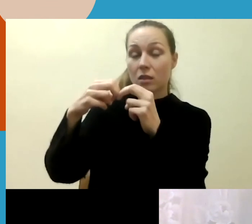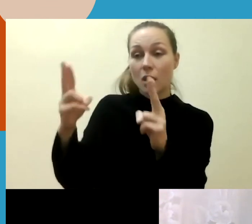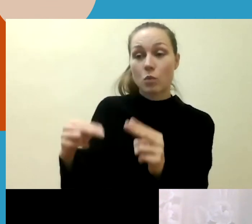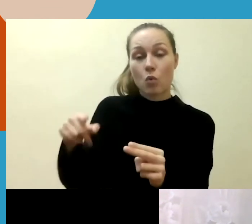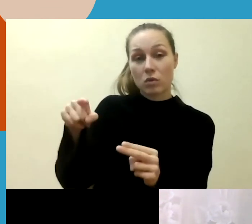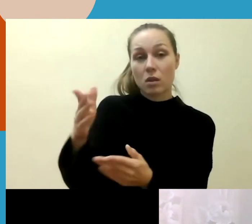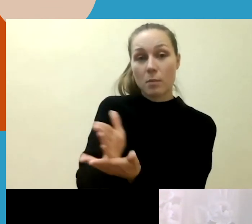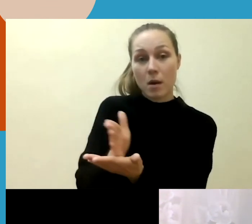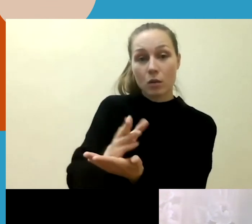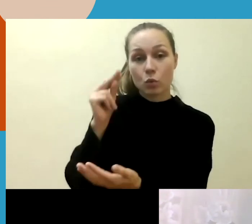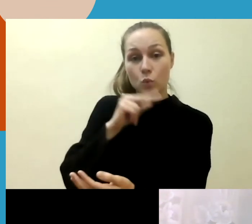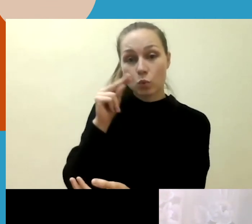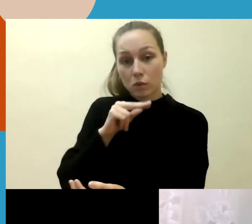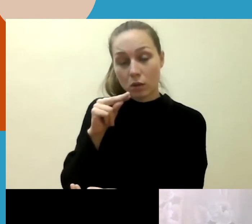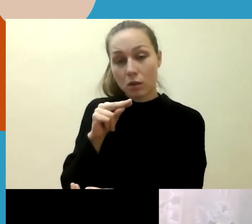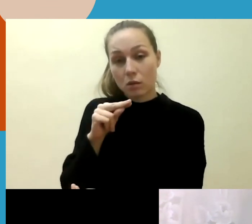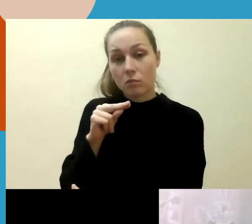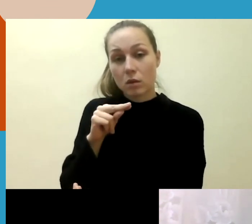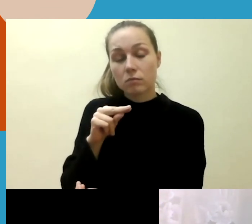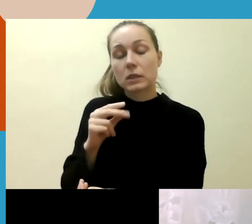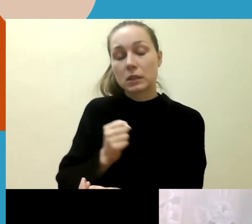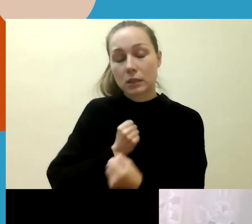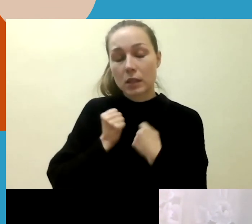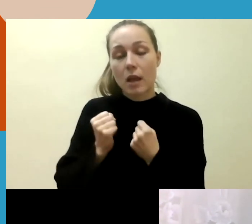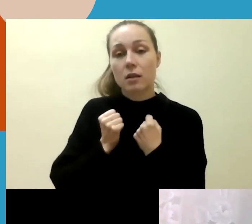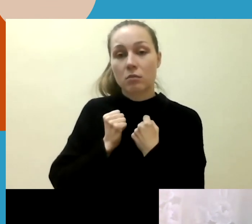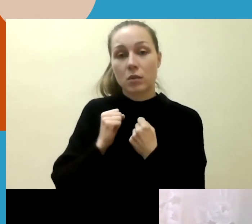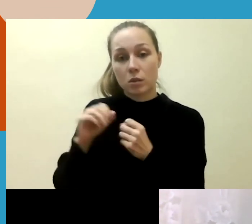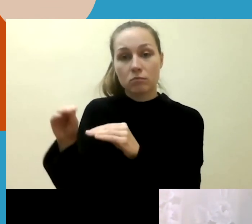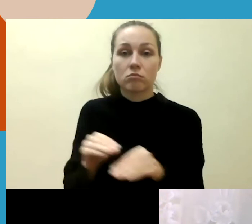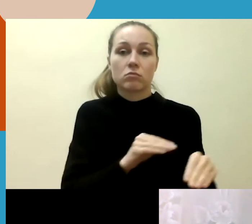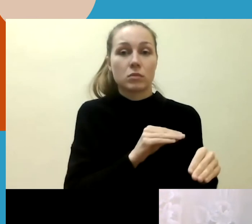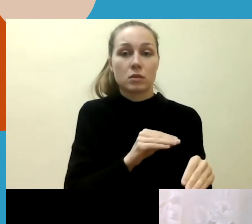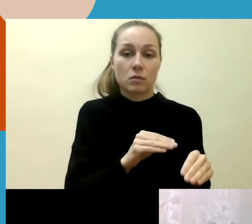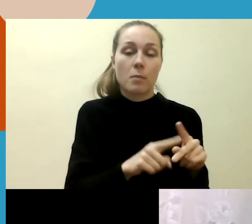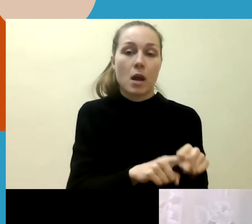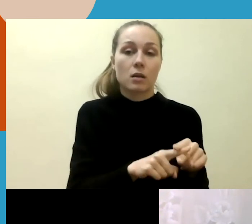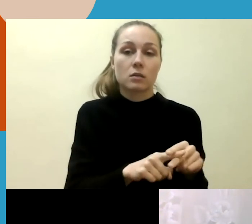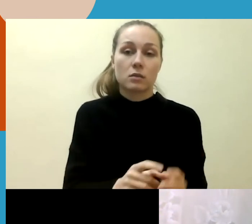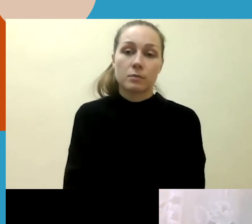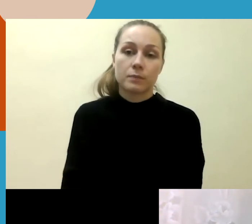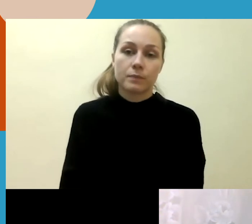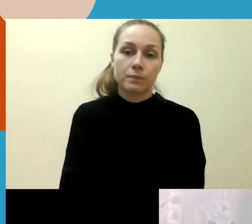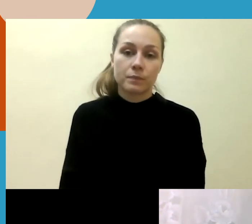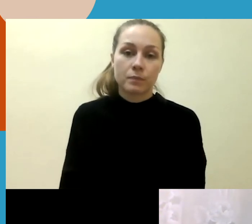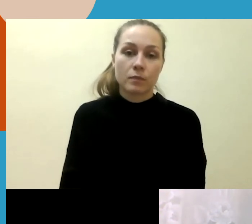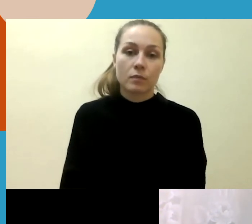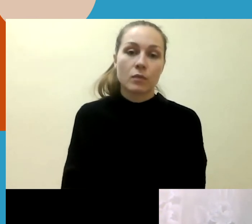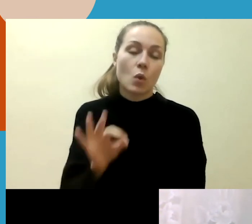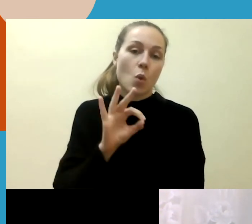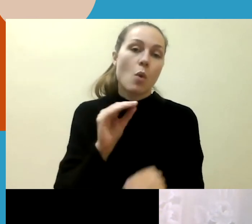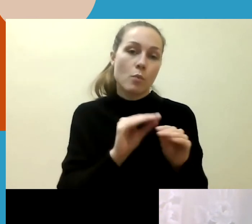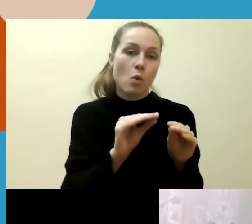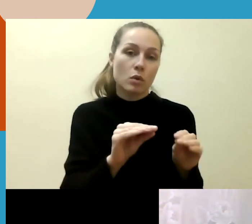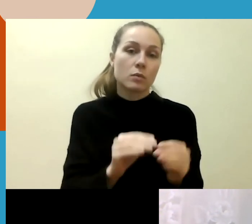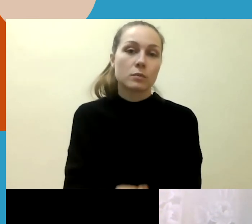We do look at the international case law, and well, we try to see the best examples there when